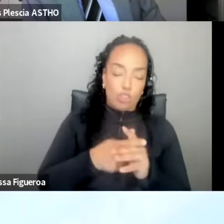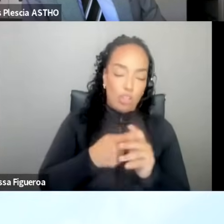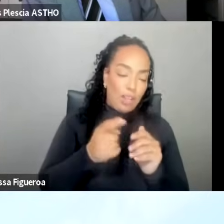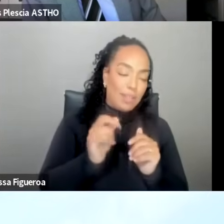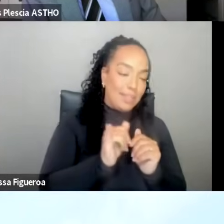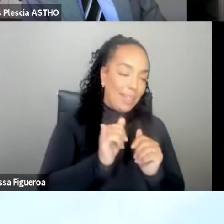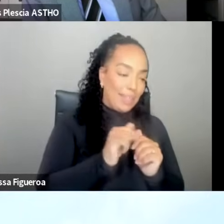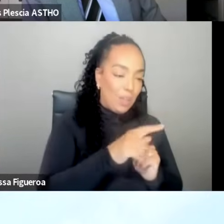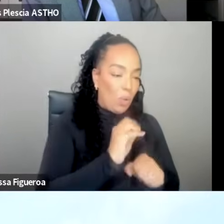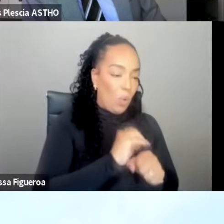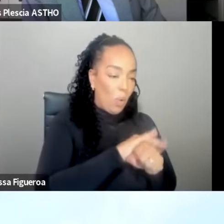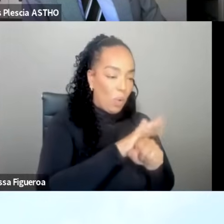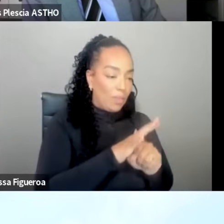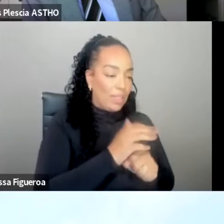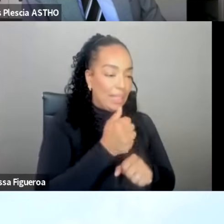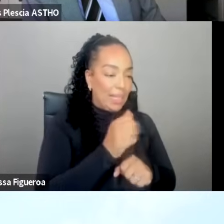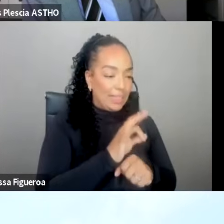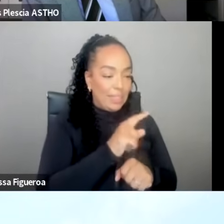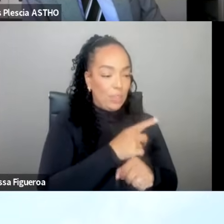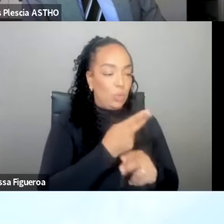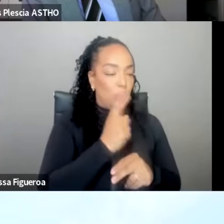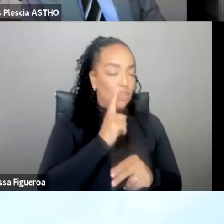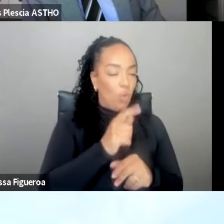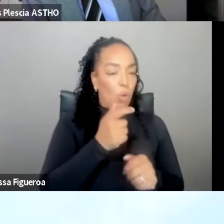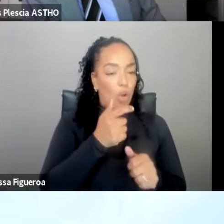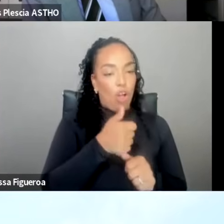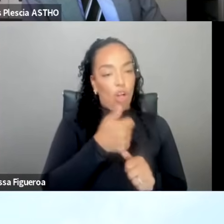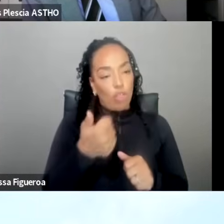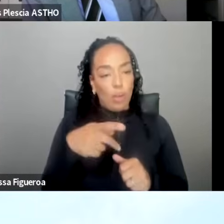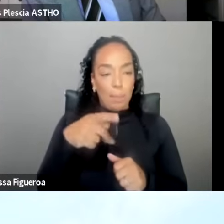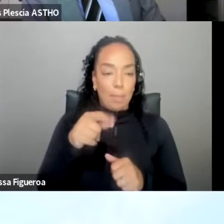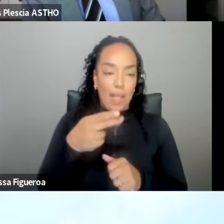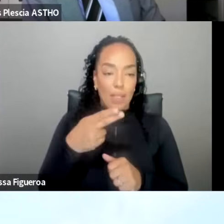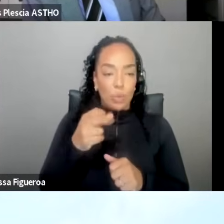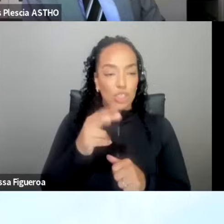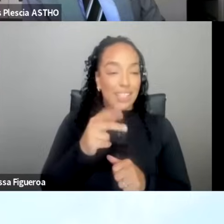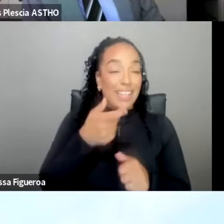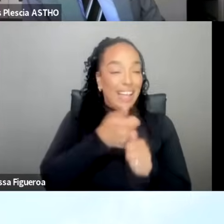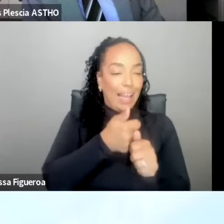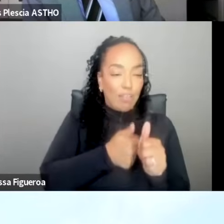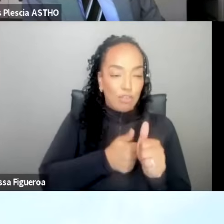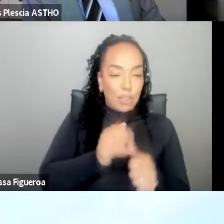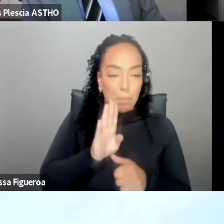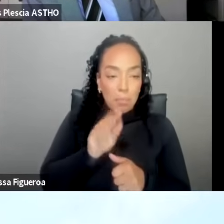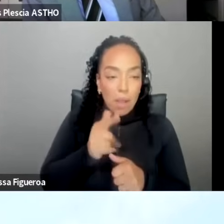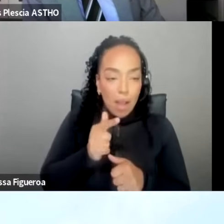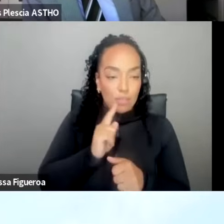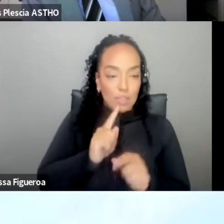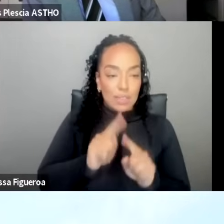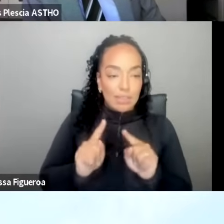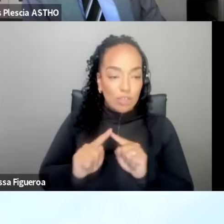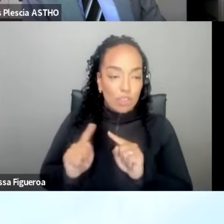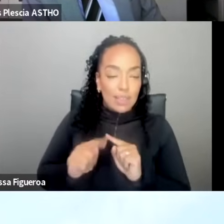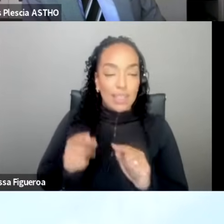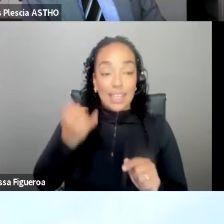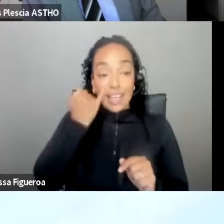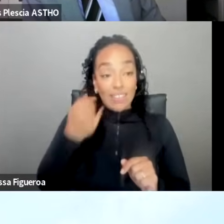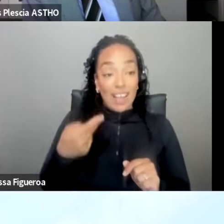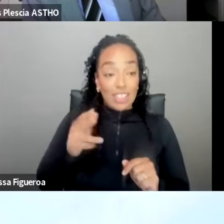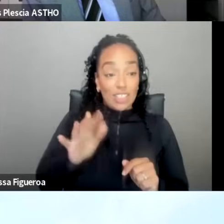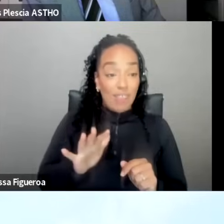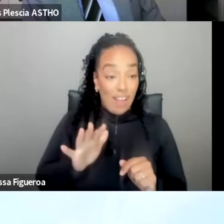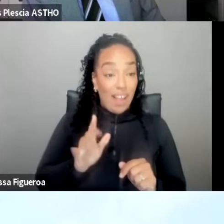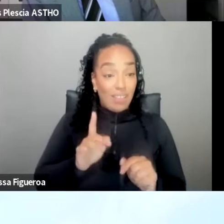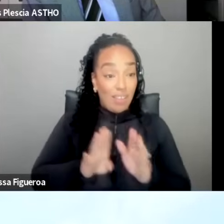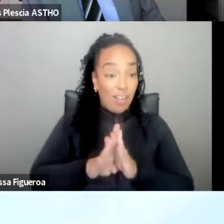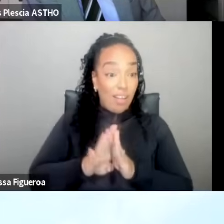COVID-19. I think it's been used for other pathogens. Every bug is a little different. If H5 were to emerge and become widespread